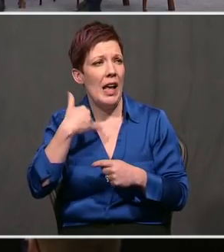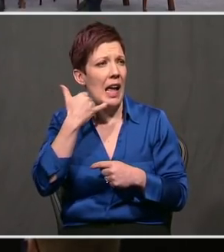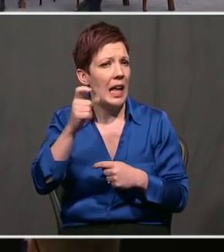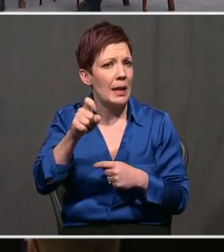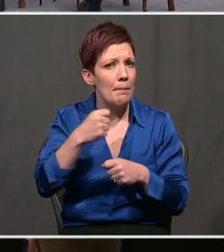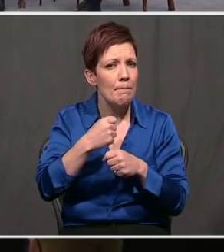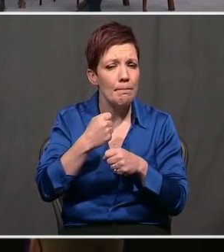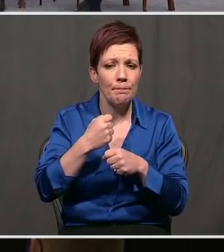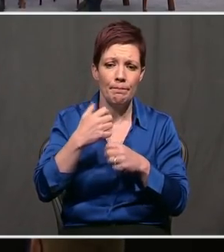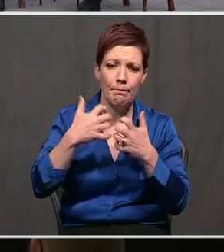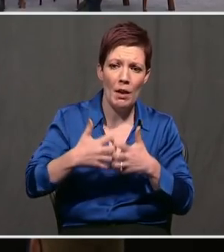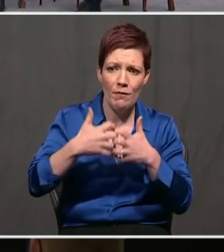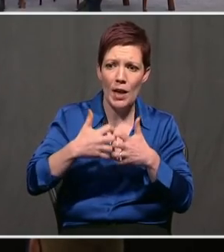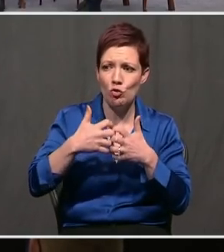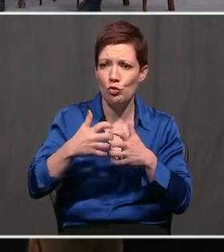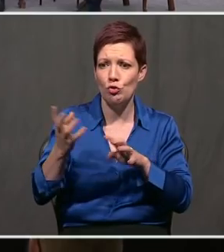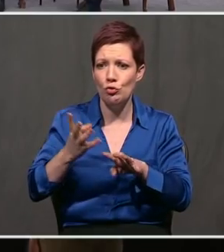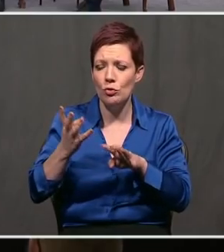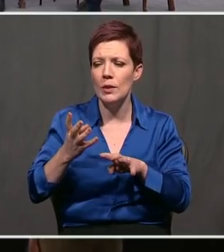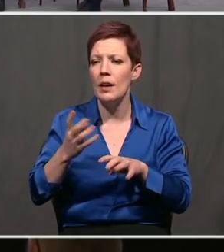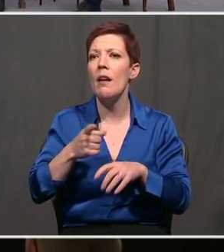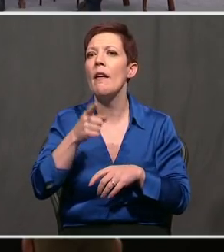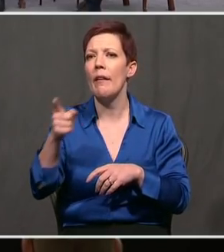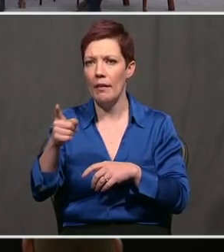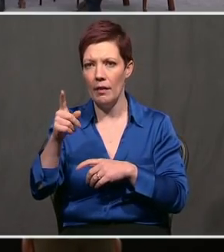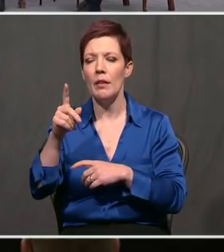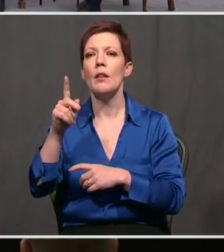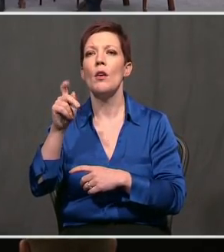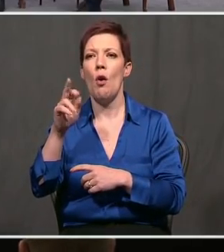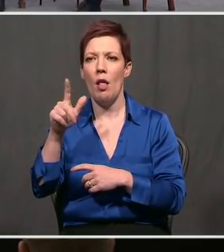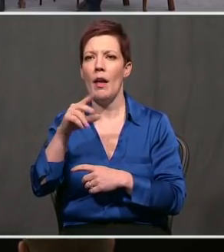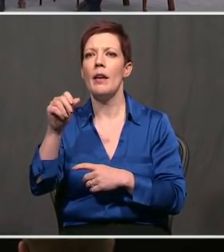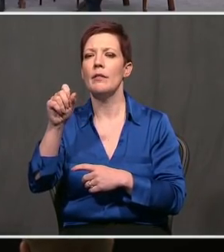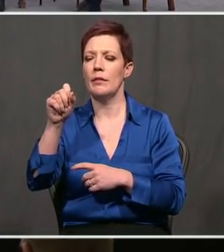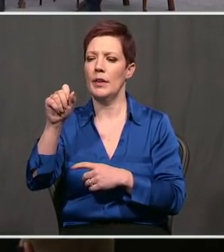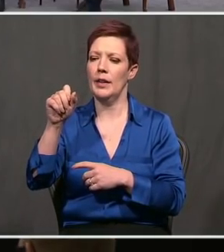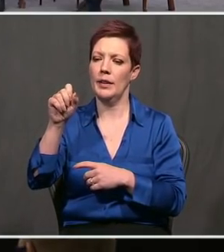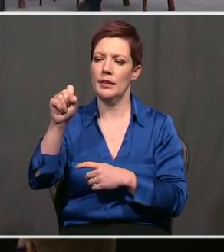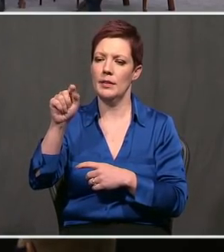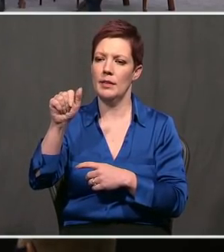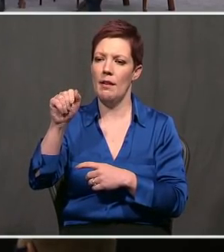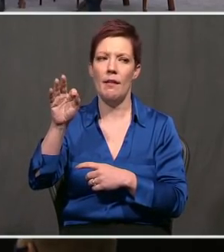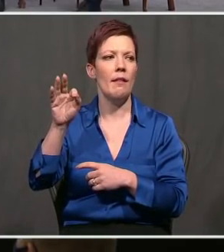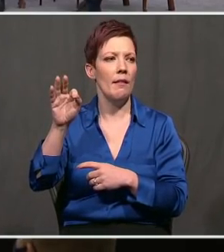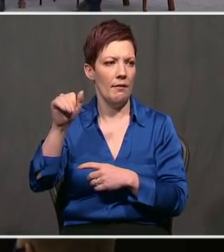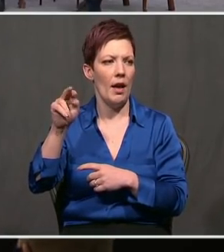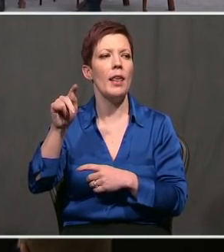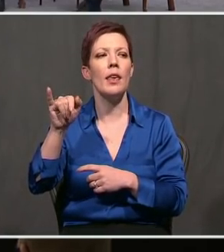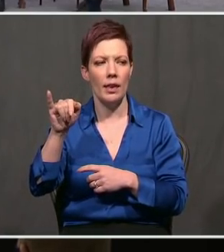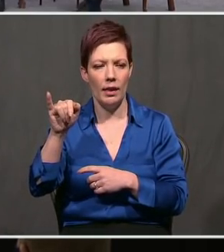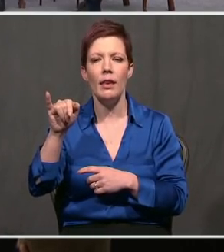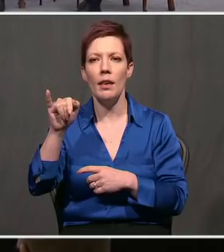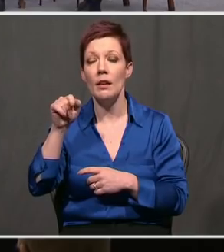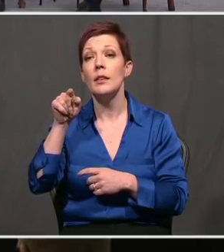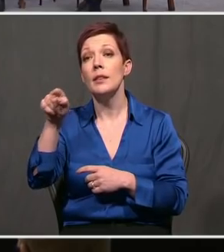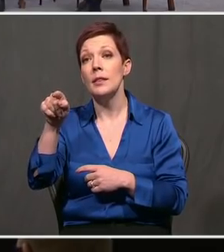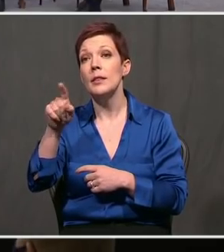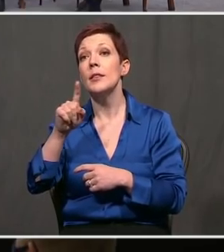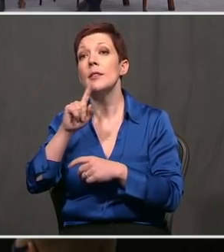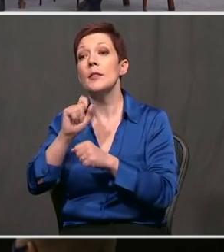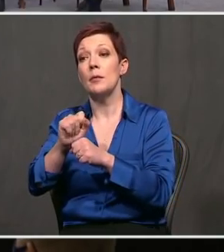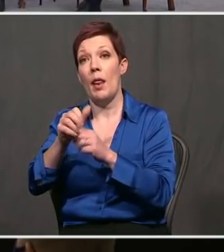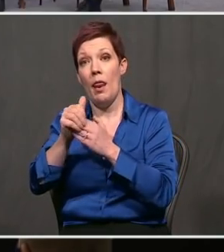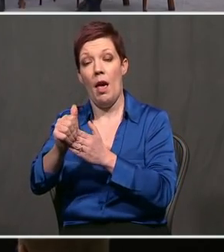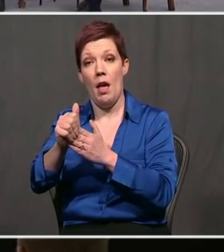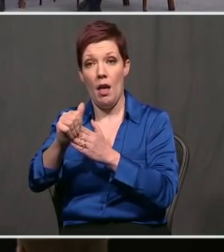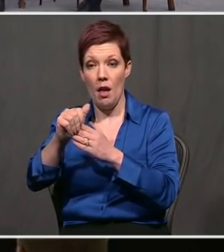manufacturing. And Carla Di Natale Stefani, a real talent we don't mention as much, who led global manufacturing for all